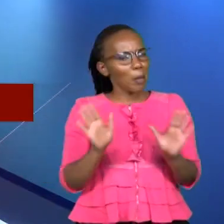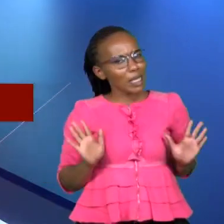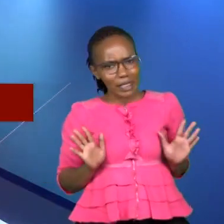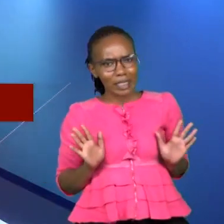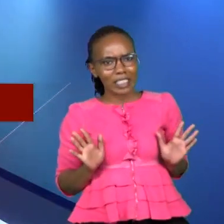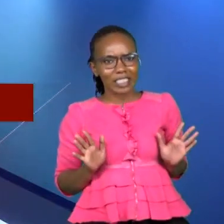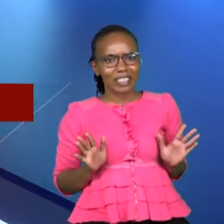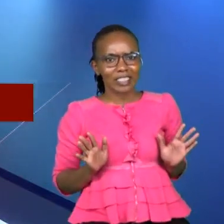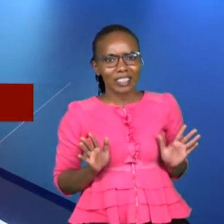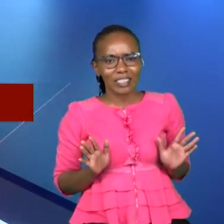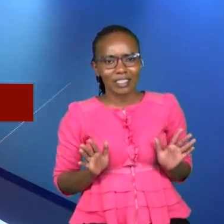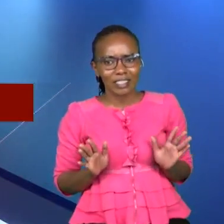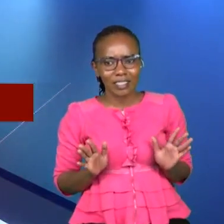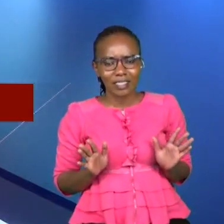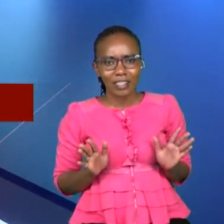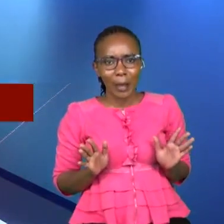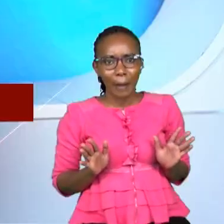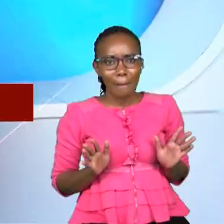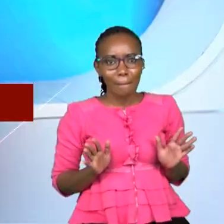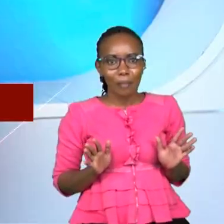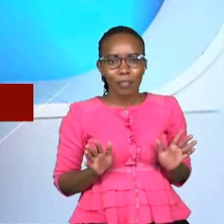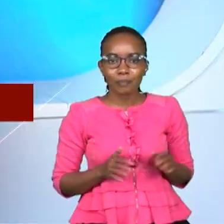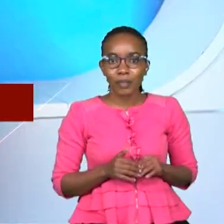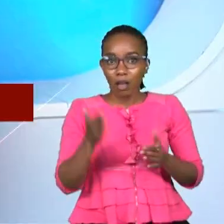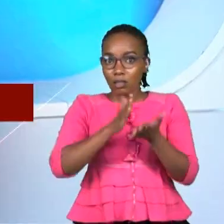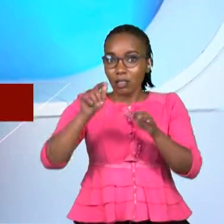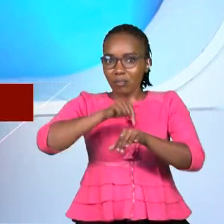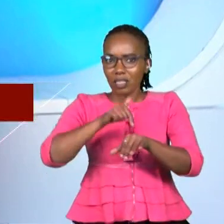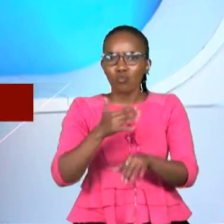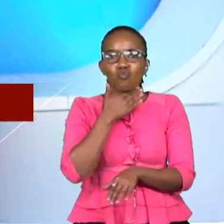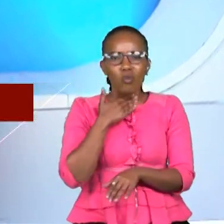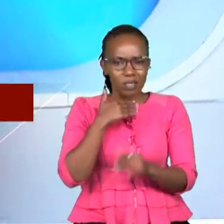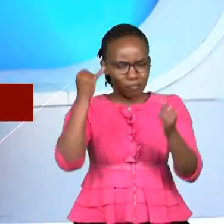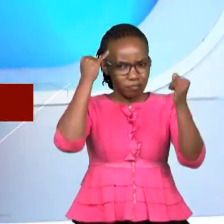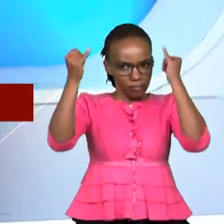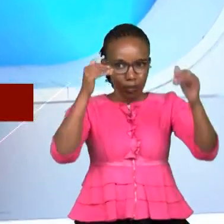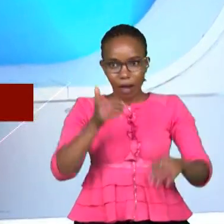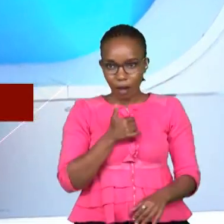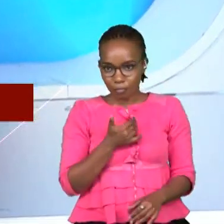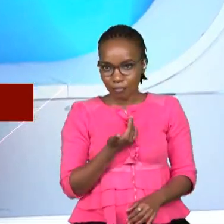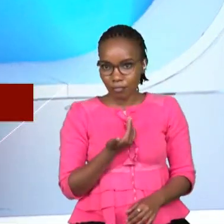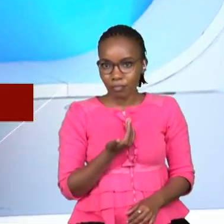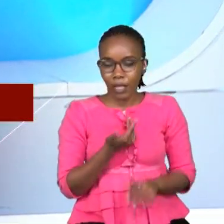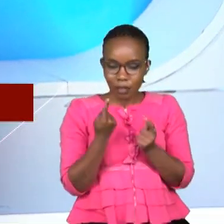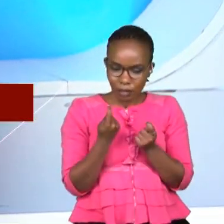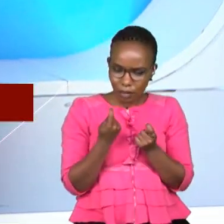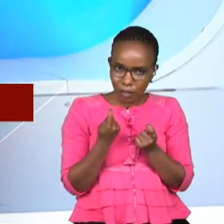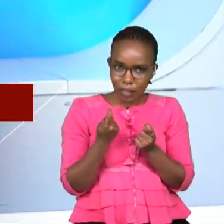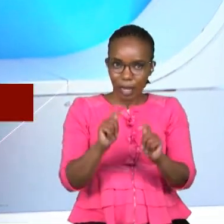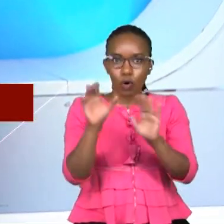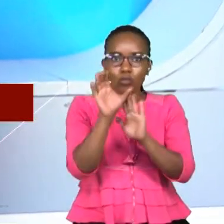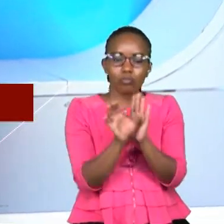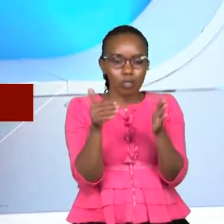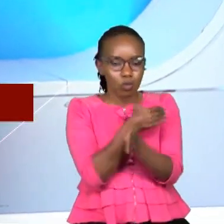What I'm hearing, yes. Fred, is sometimes you want to be idealistic. We have tried the new